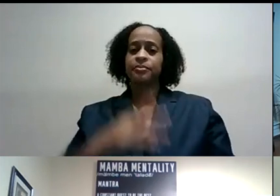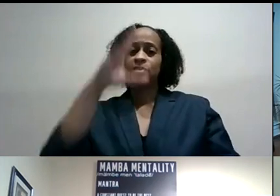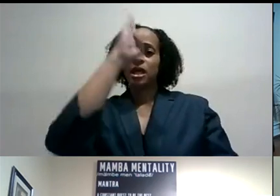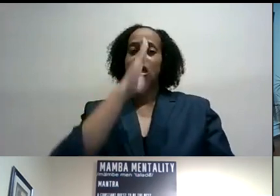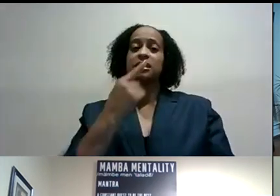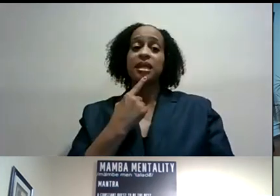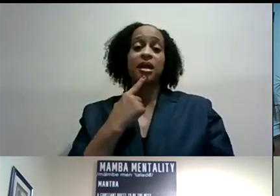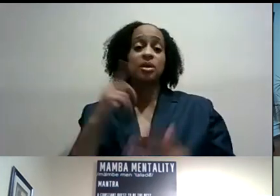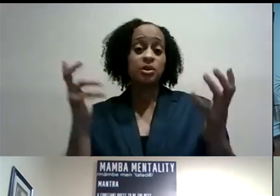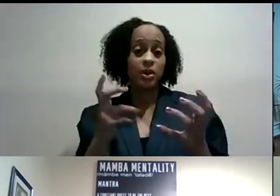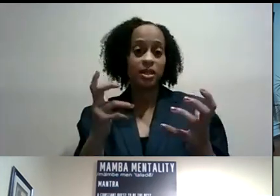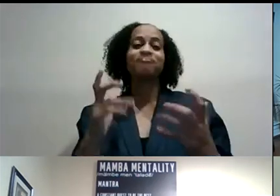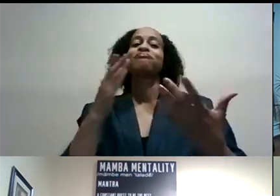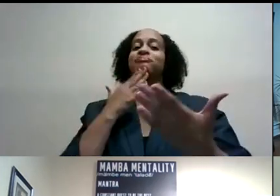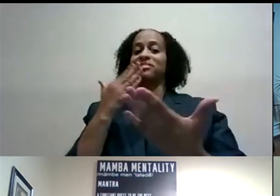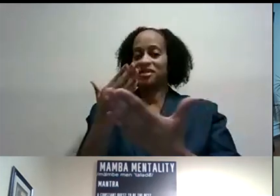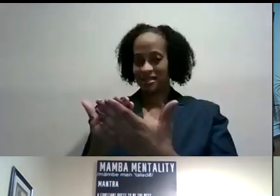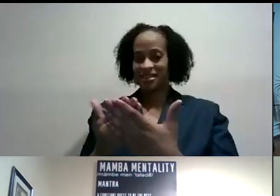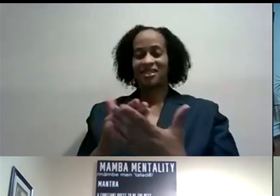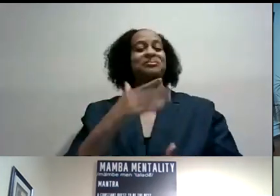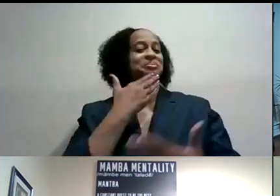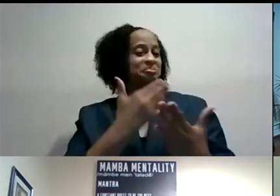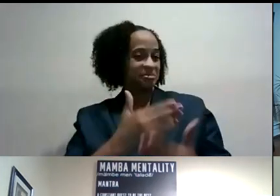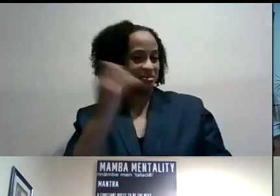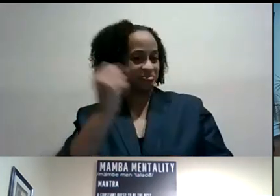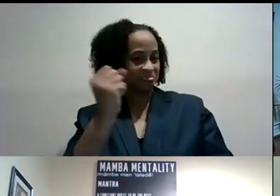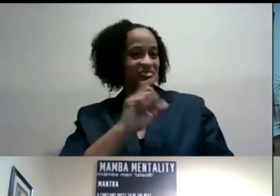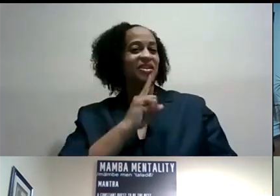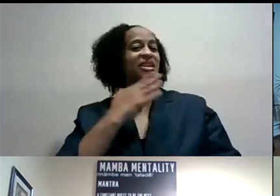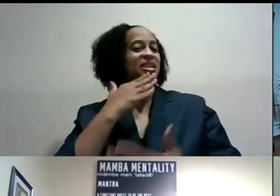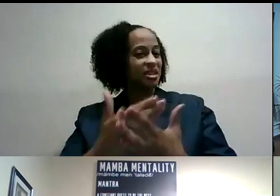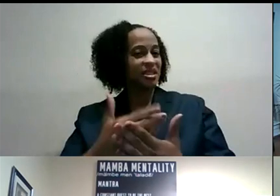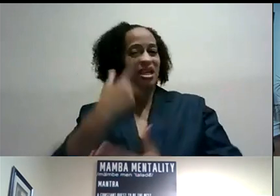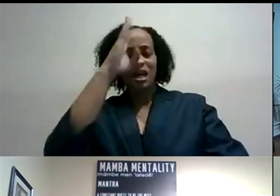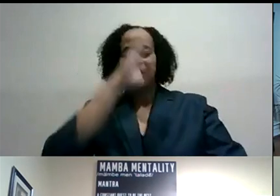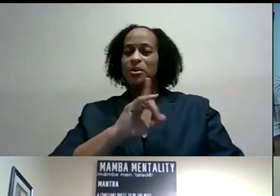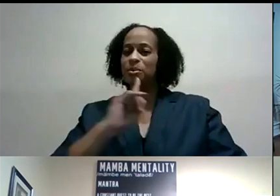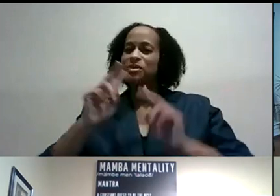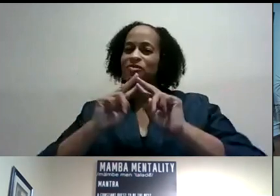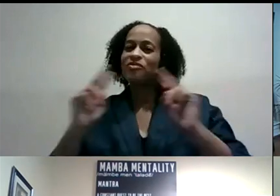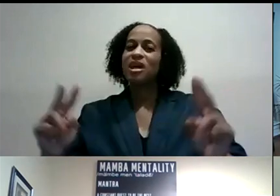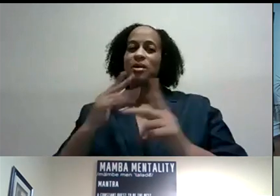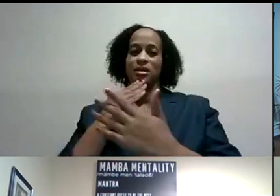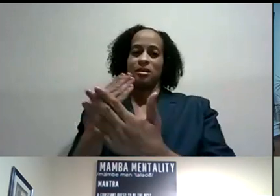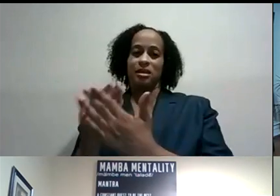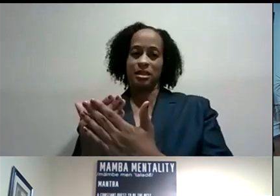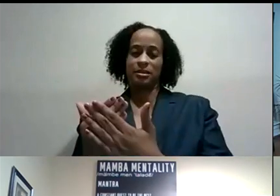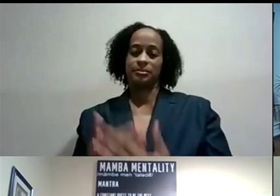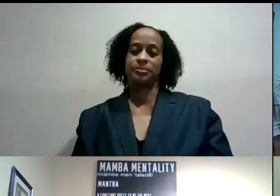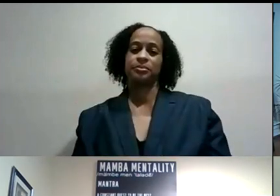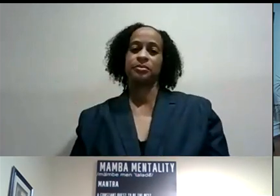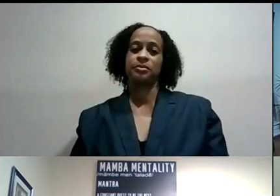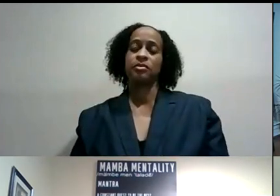it was good. Very good. Yes. God said it was very good. So